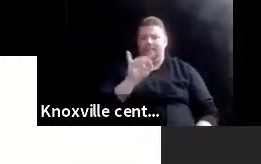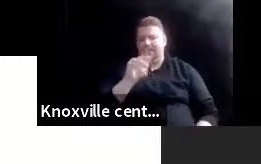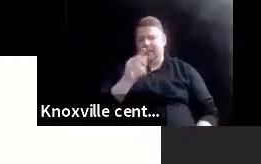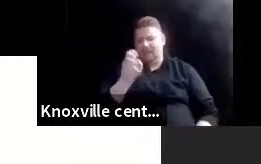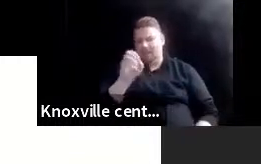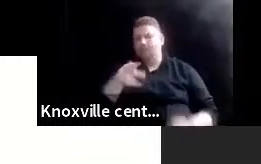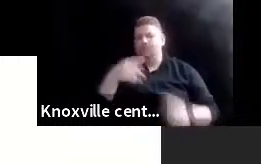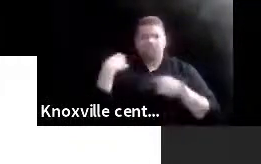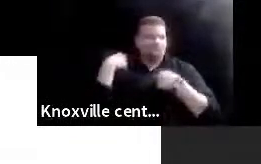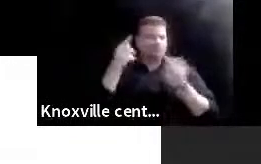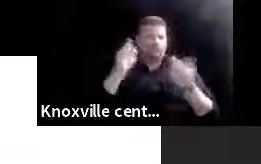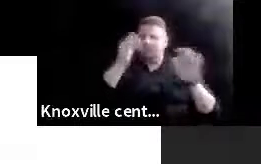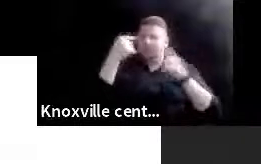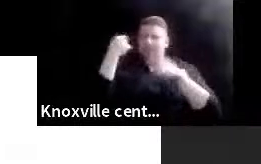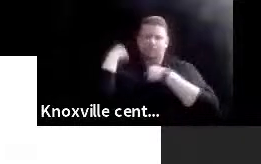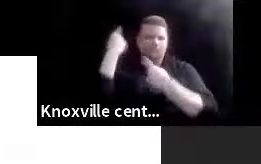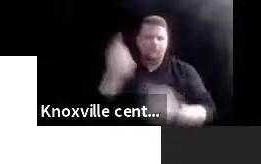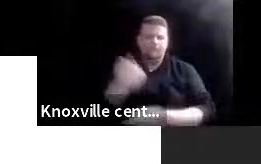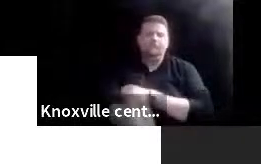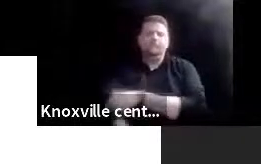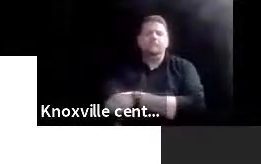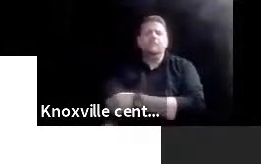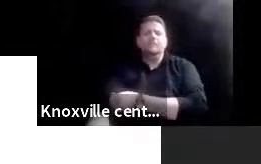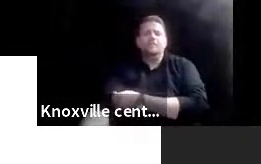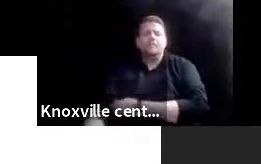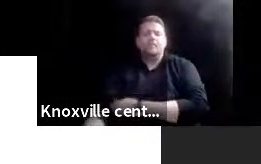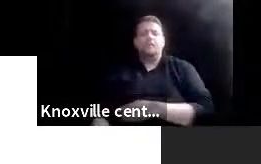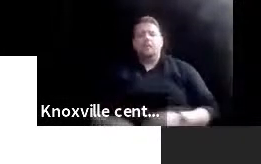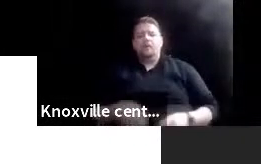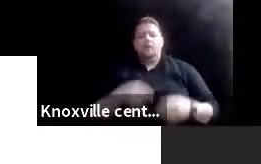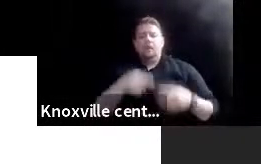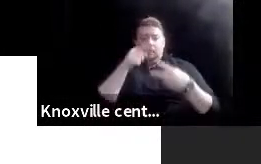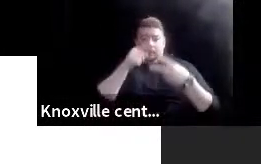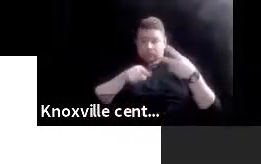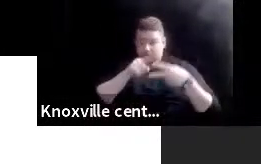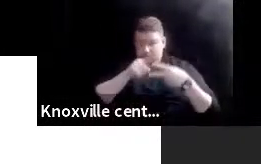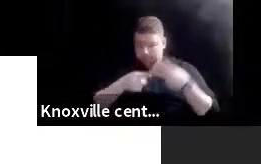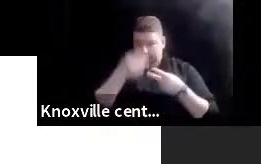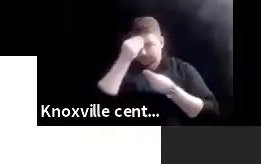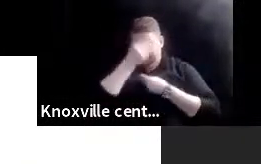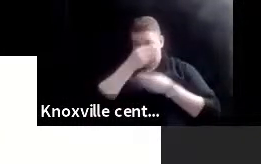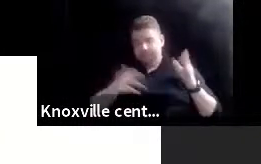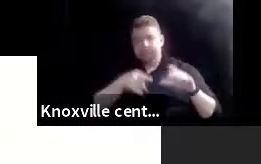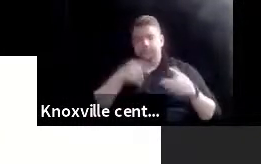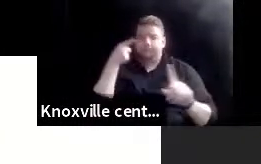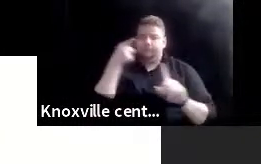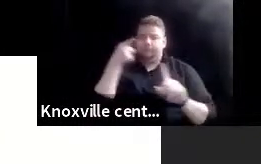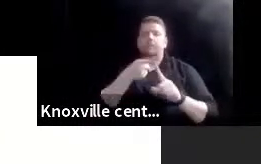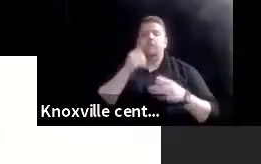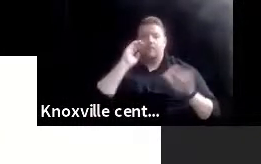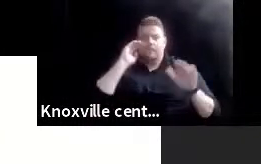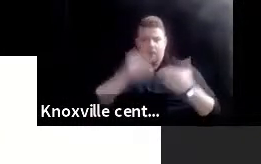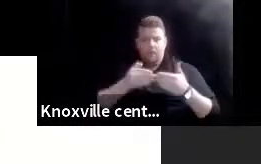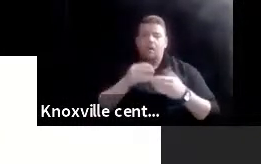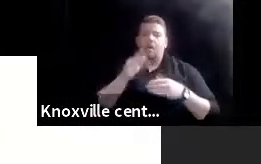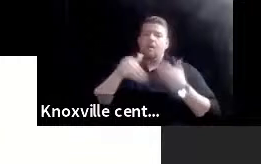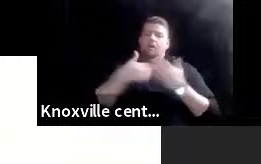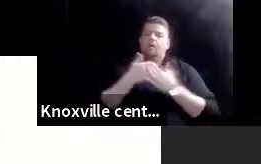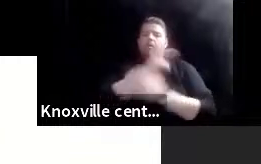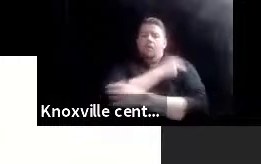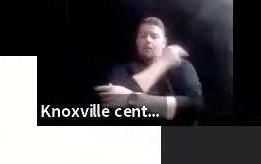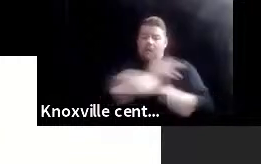it's been. I think there's two things to point out here. That all hospital beds has always been